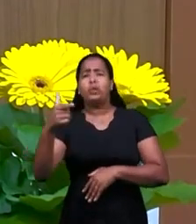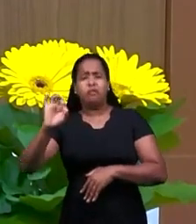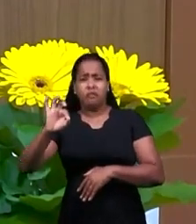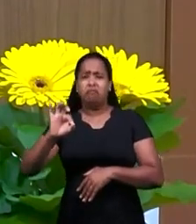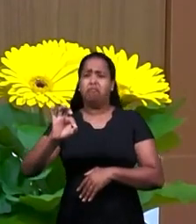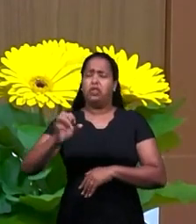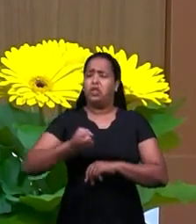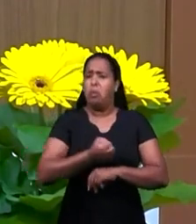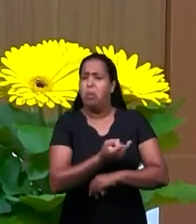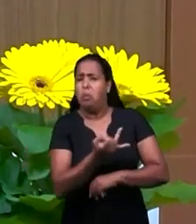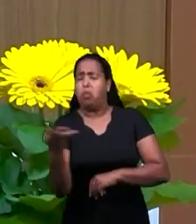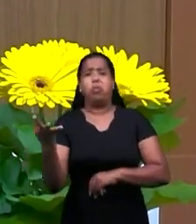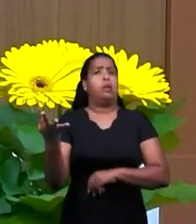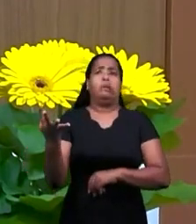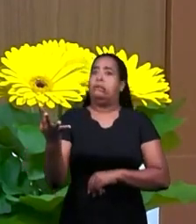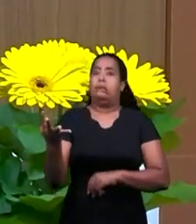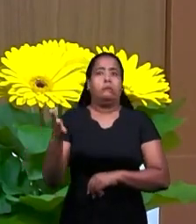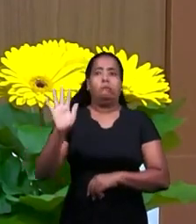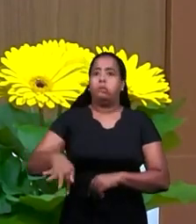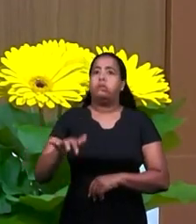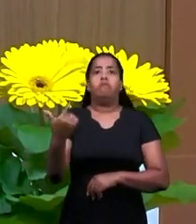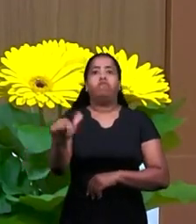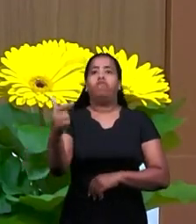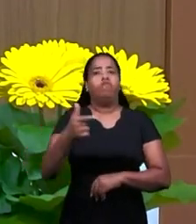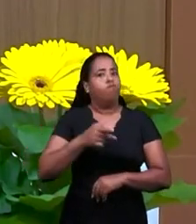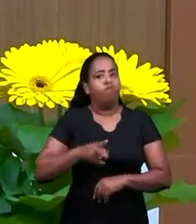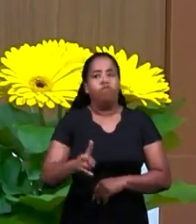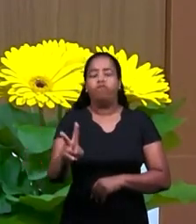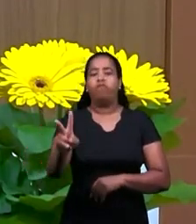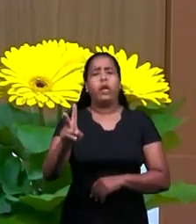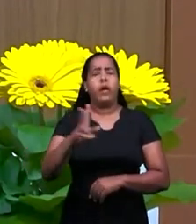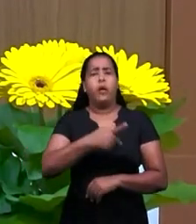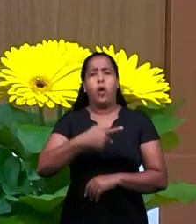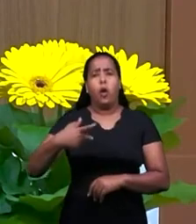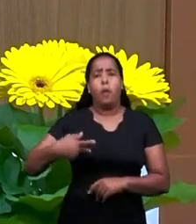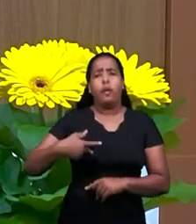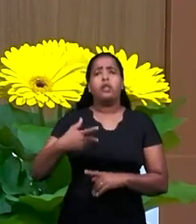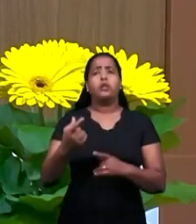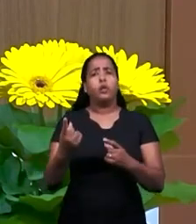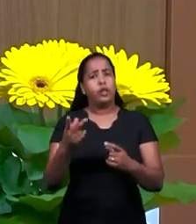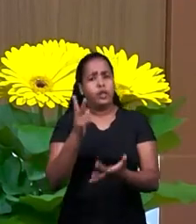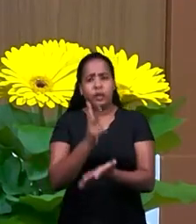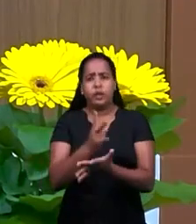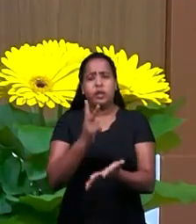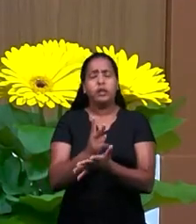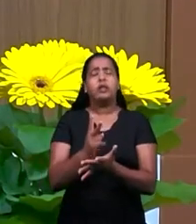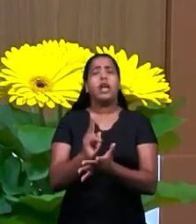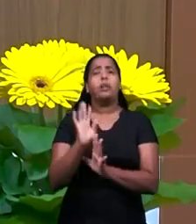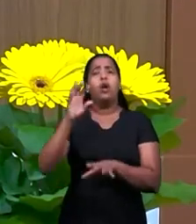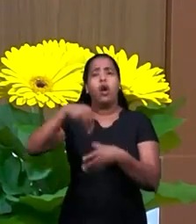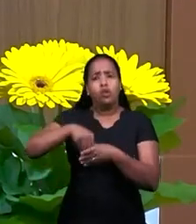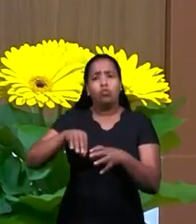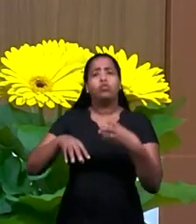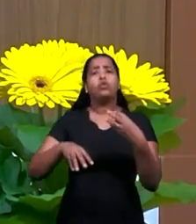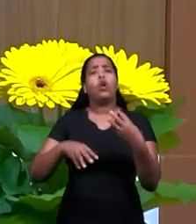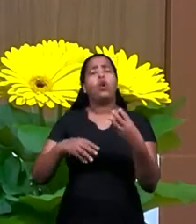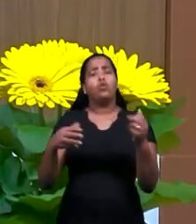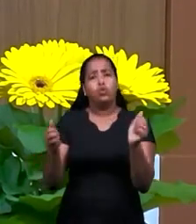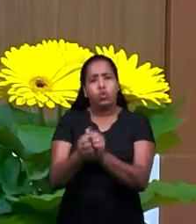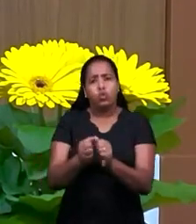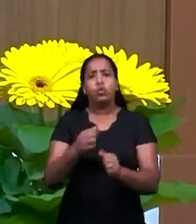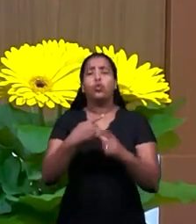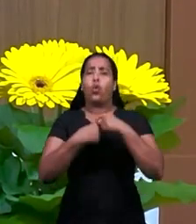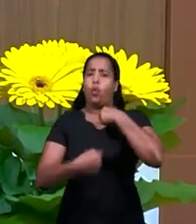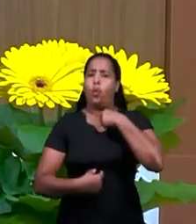countless number, because when we say pastors, the pastors are always involved with